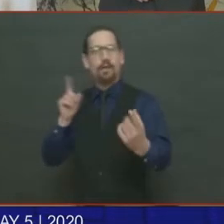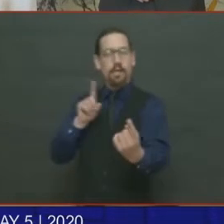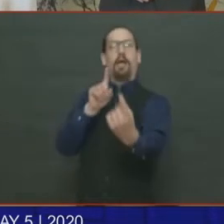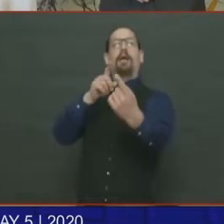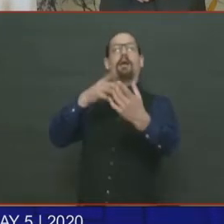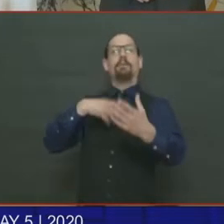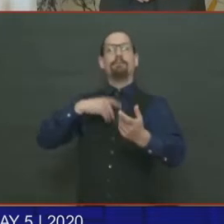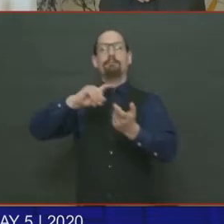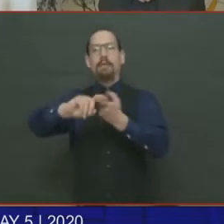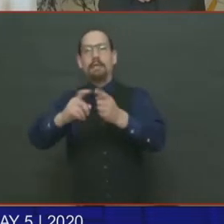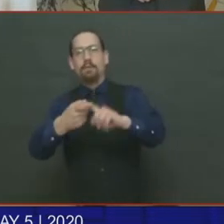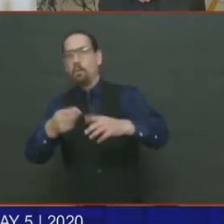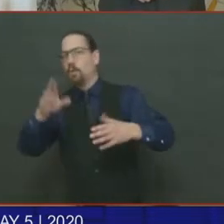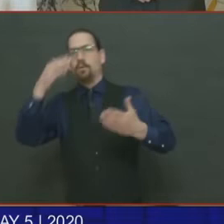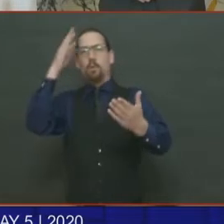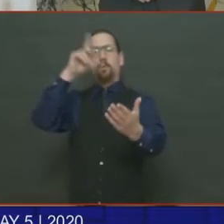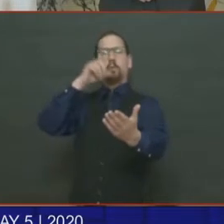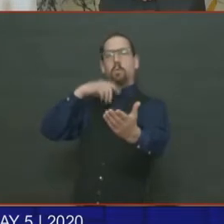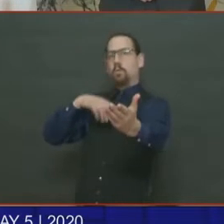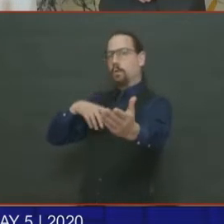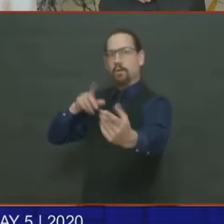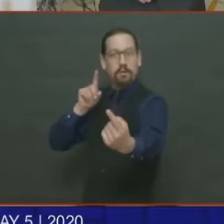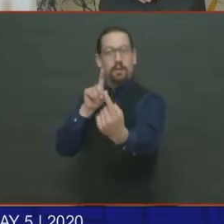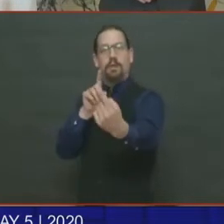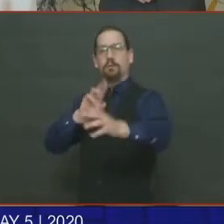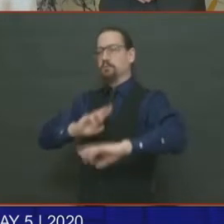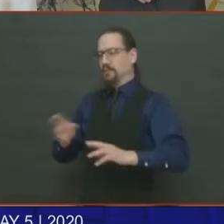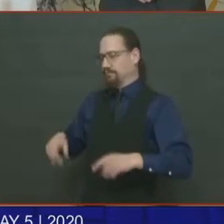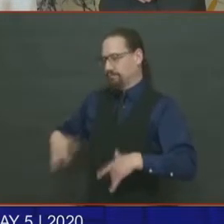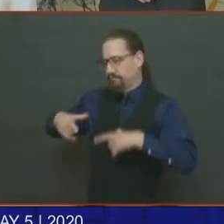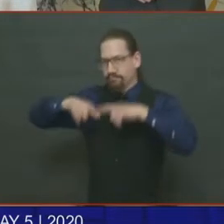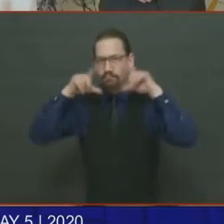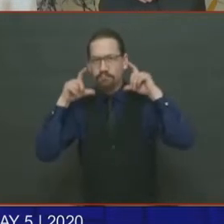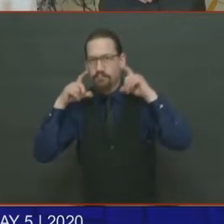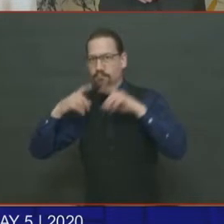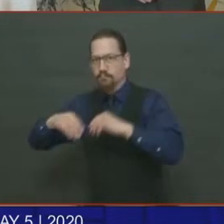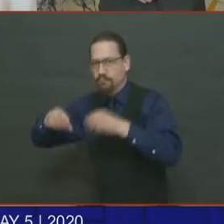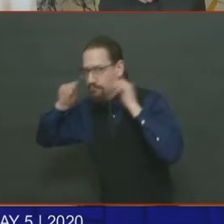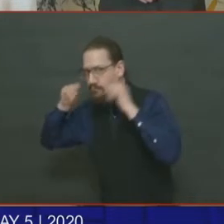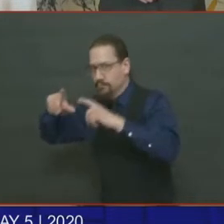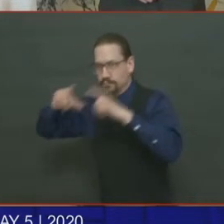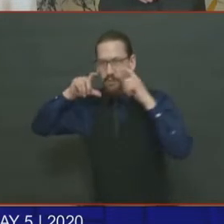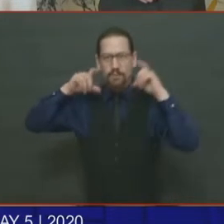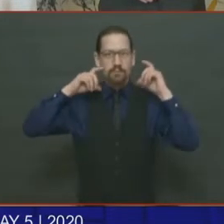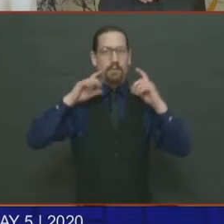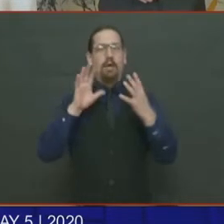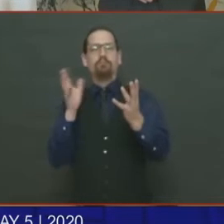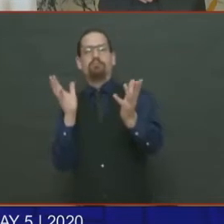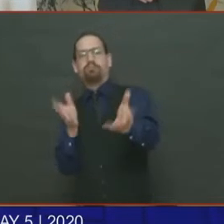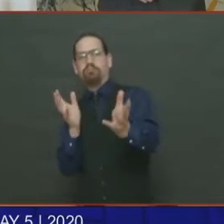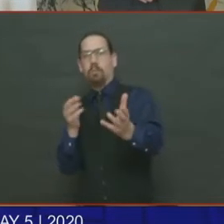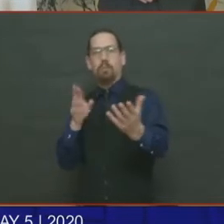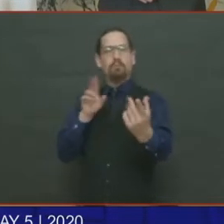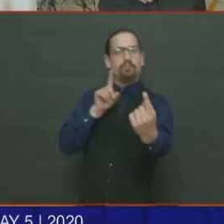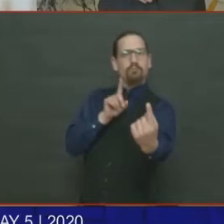else. And it's just the right thing to do to be a good neighbor and a good Rhode Islander to then, at that point, pop on your face